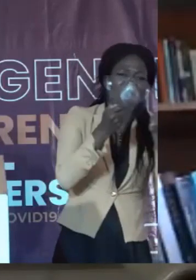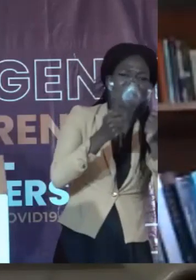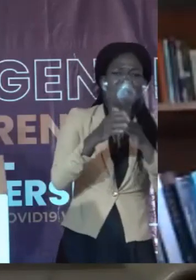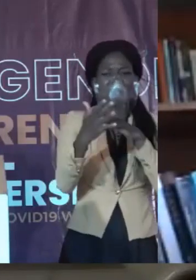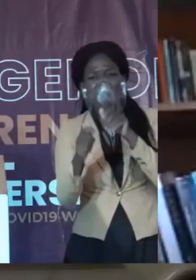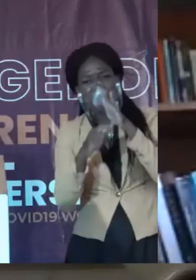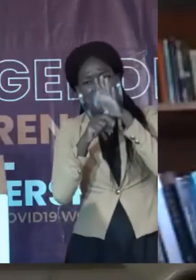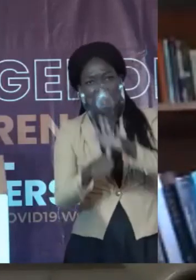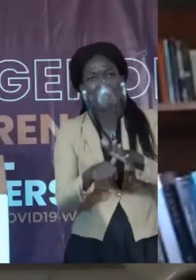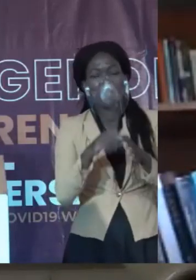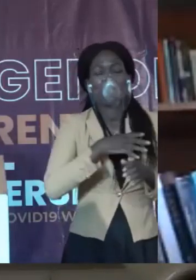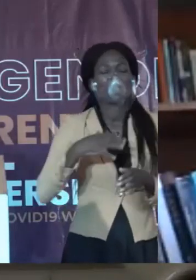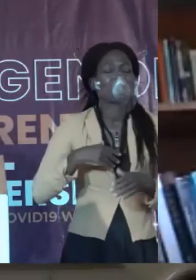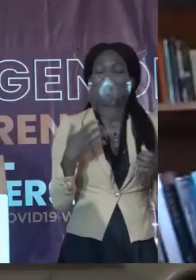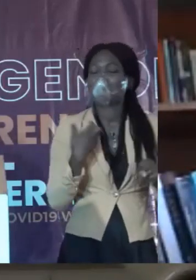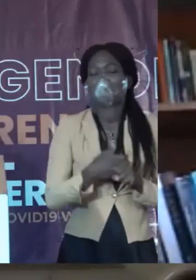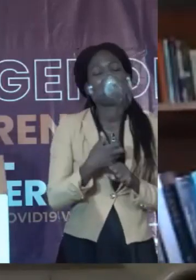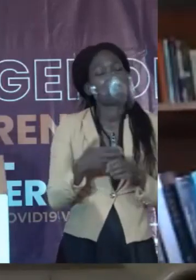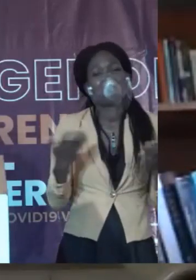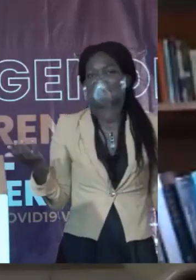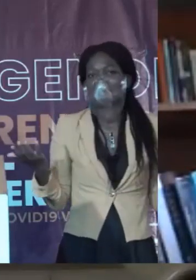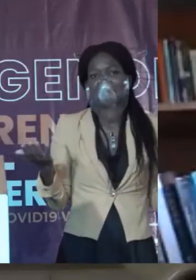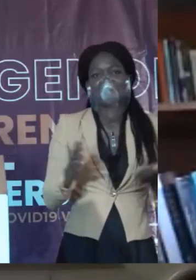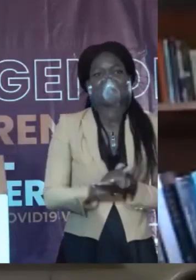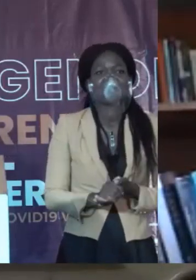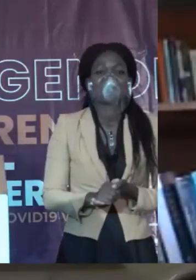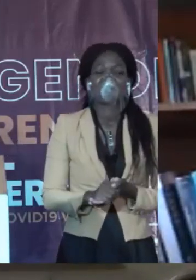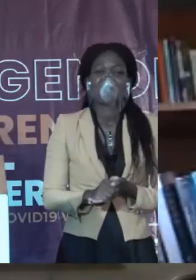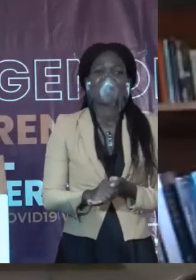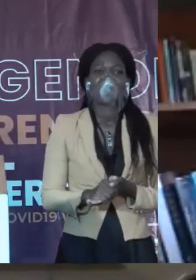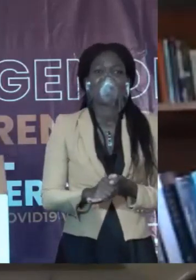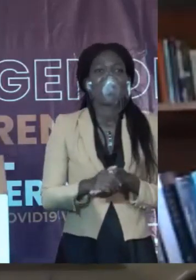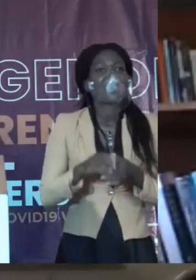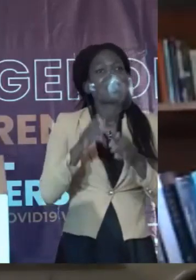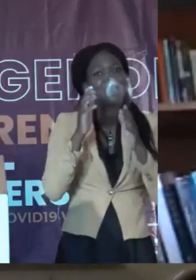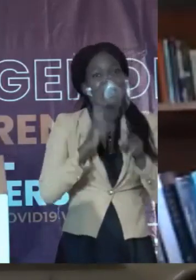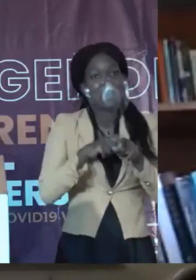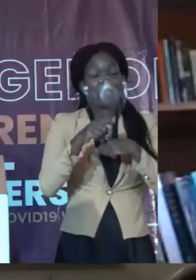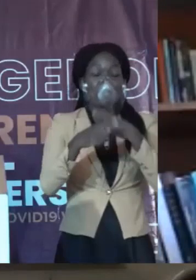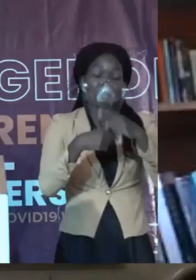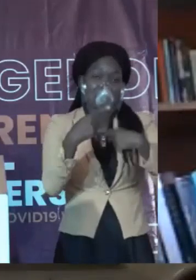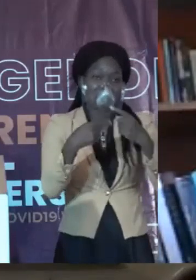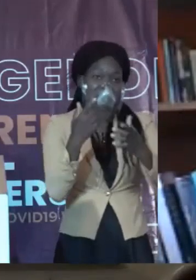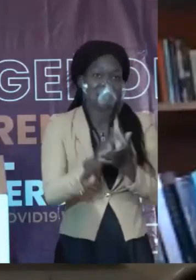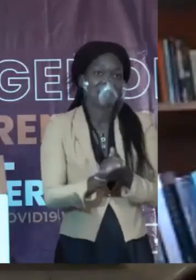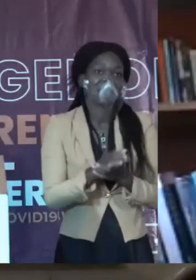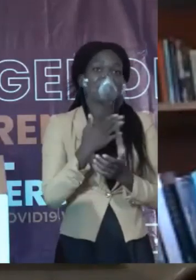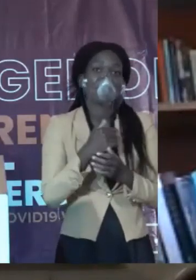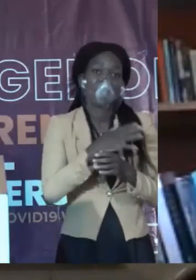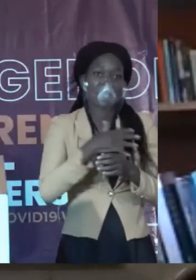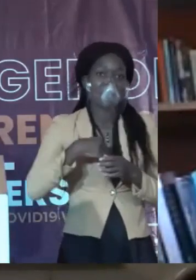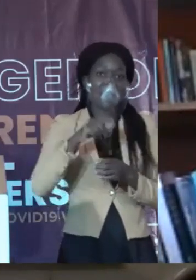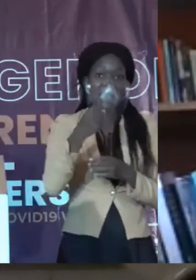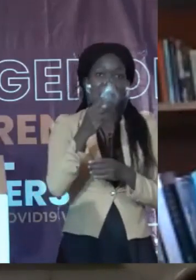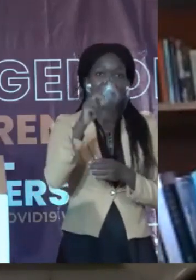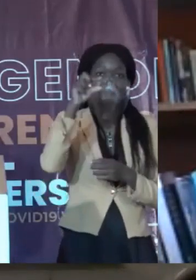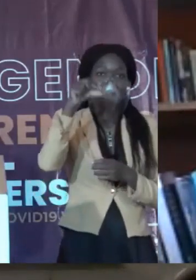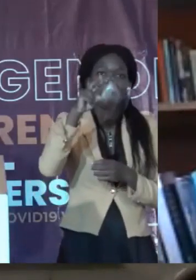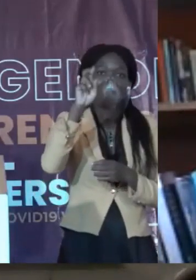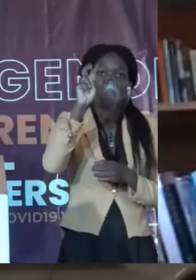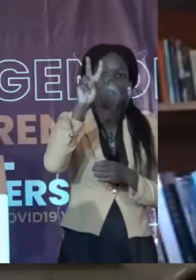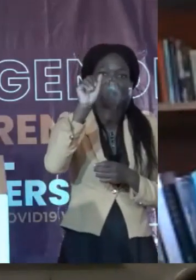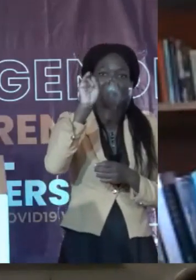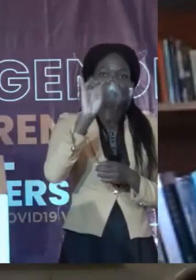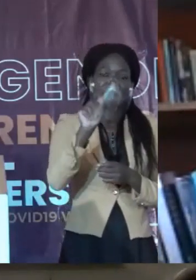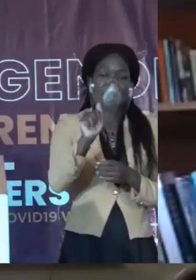want to call upon Quiver. I think just looking at the fact that we are an agricultural economy, and in Africa, most of the times we depend on